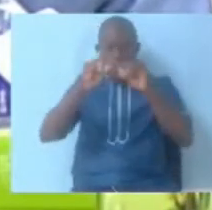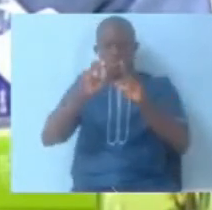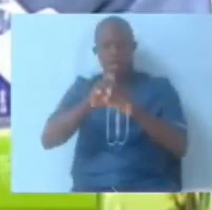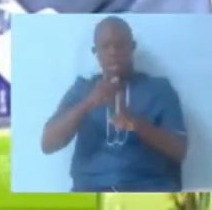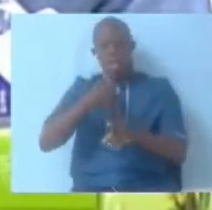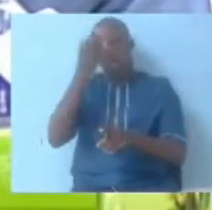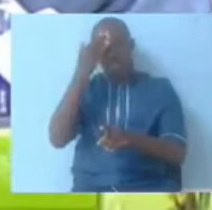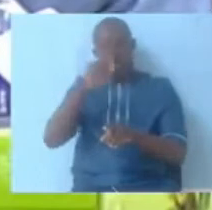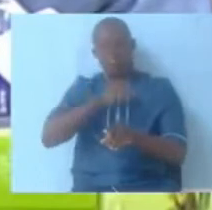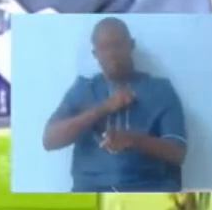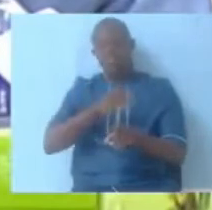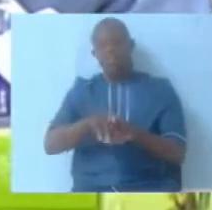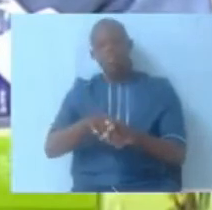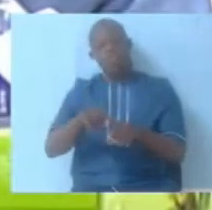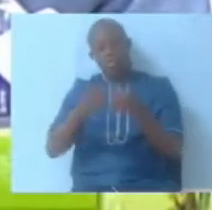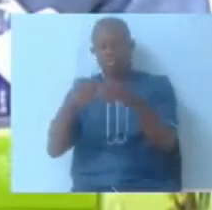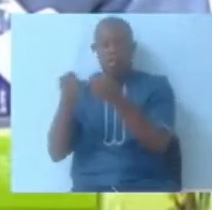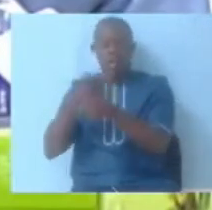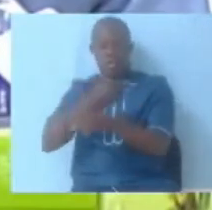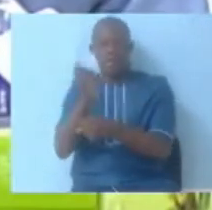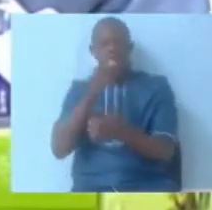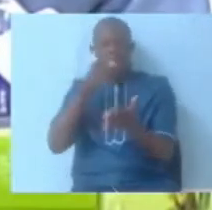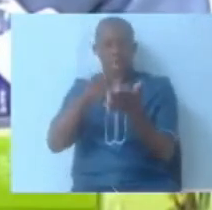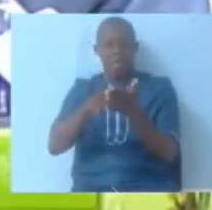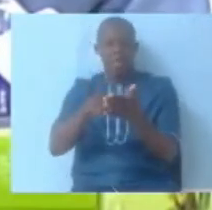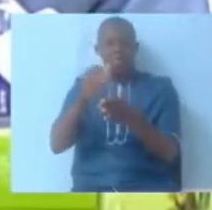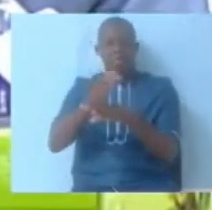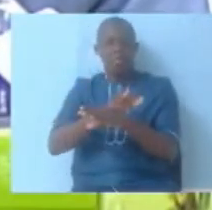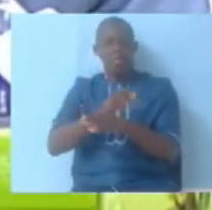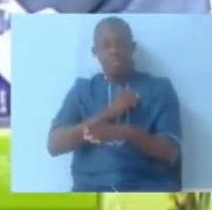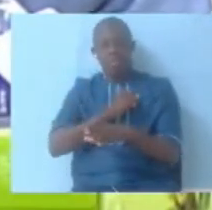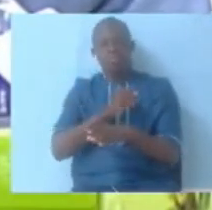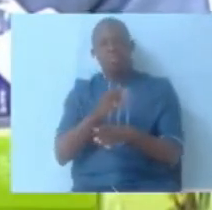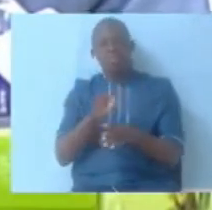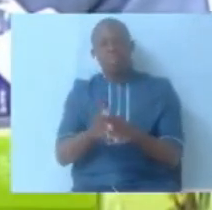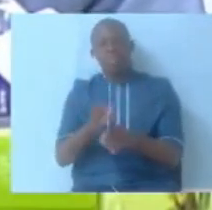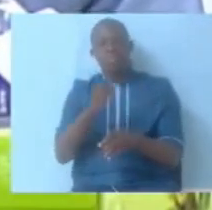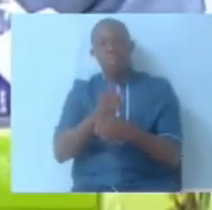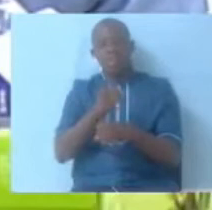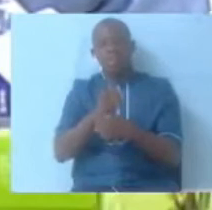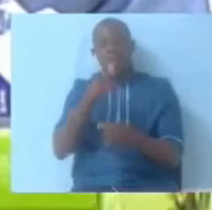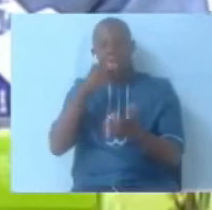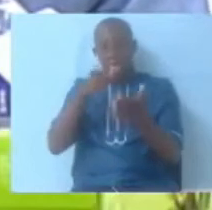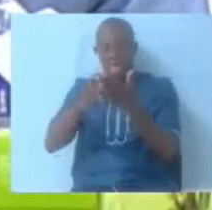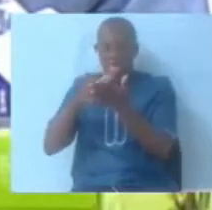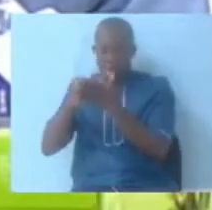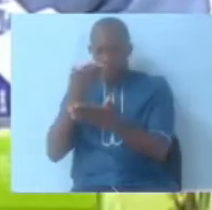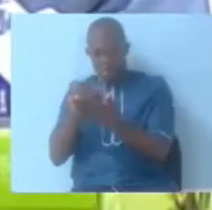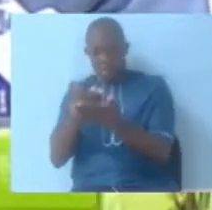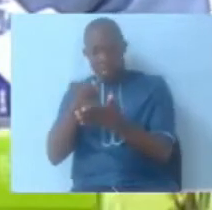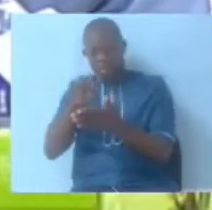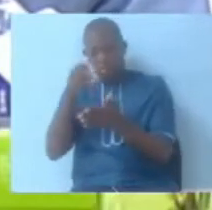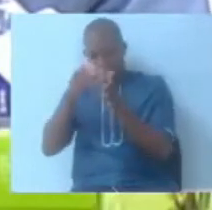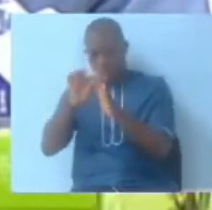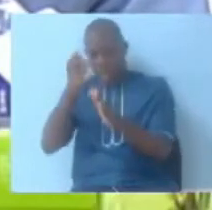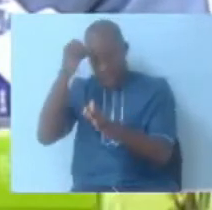one who finally toned down the letter. And then that was the version that we sent to the office of the president.